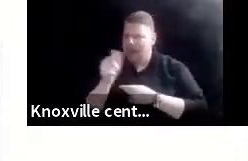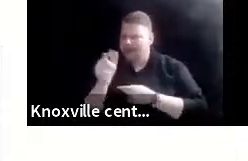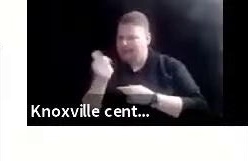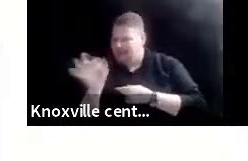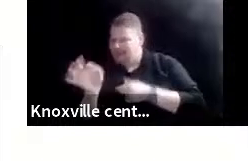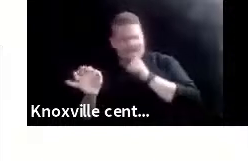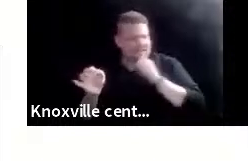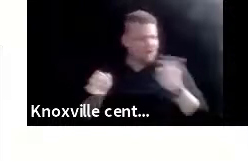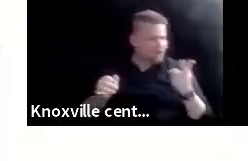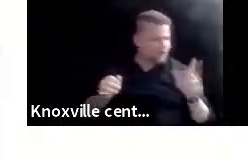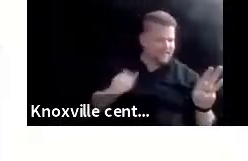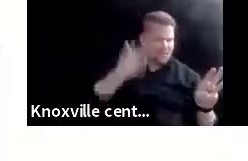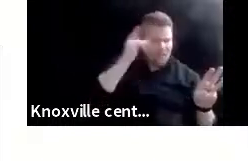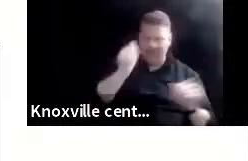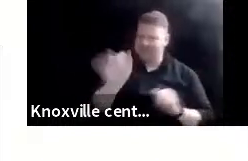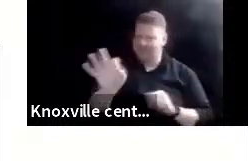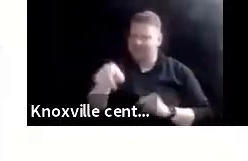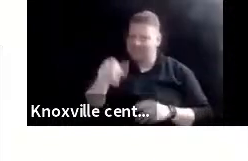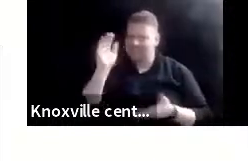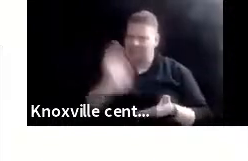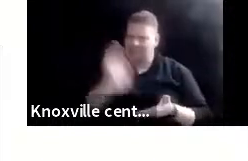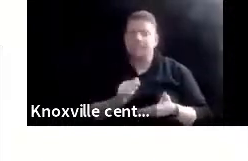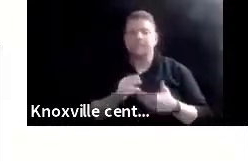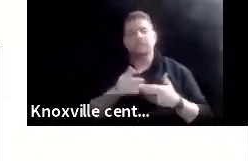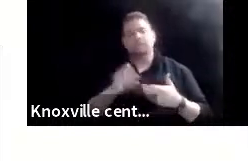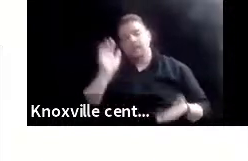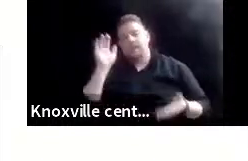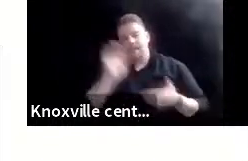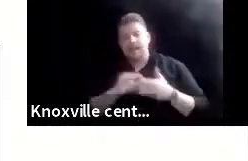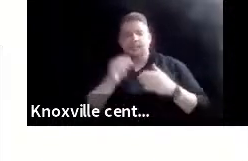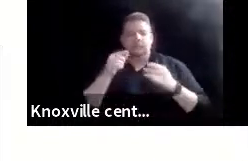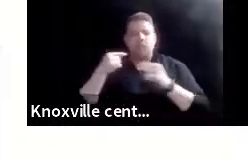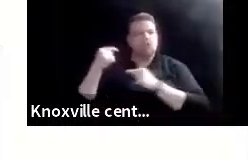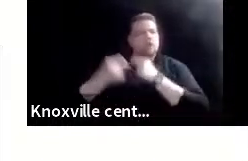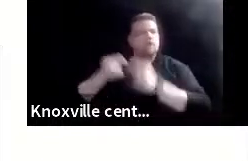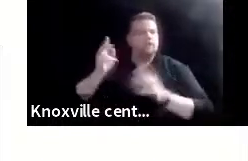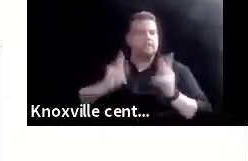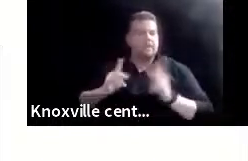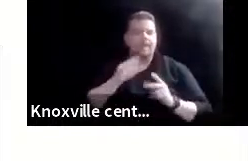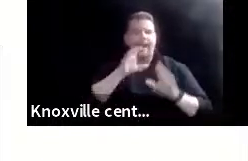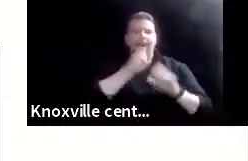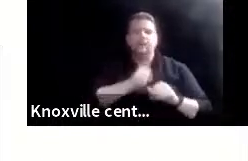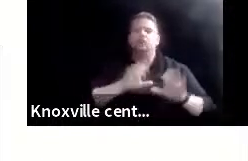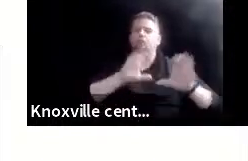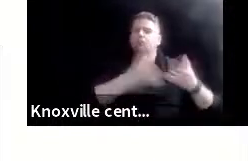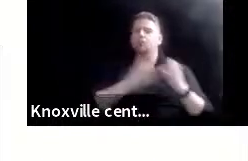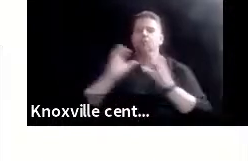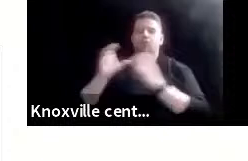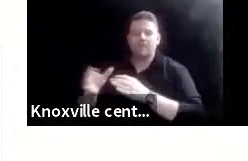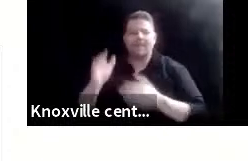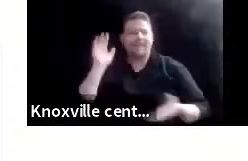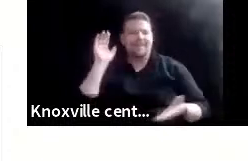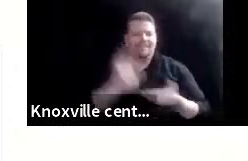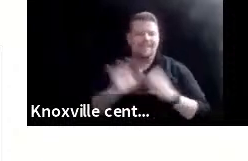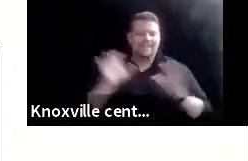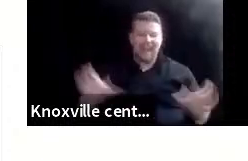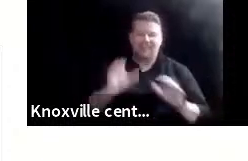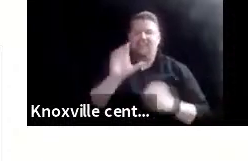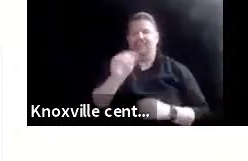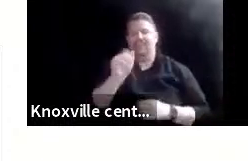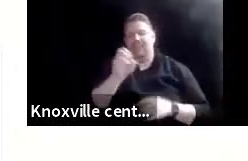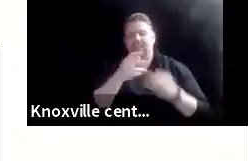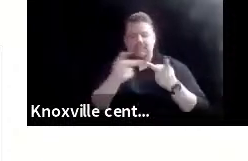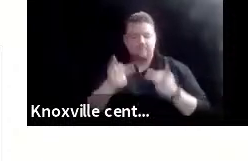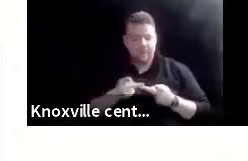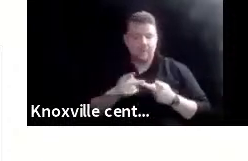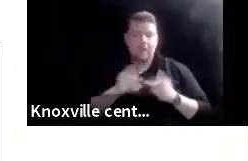of 26? Well, we believe it's just going to take less generations because we were working with a much higher active case base. So more